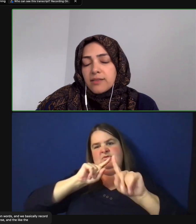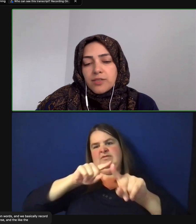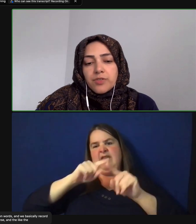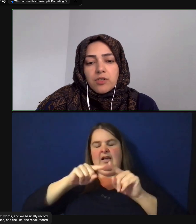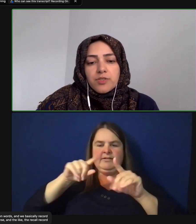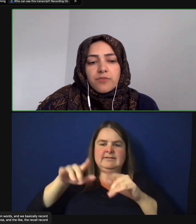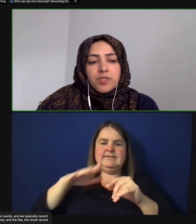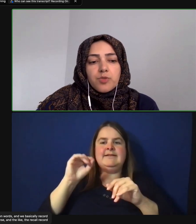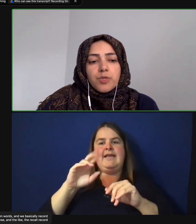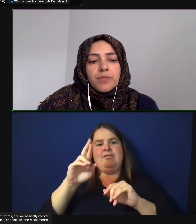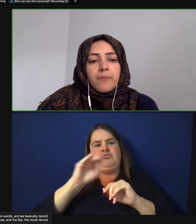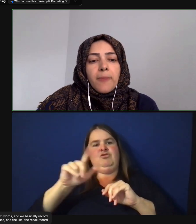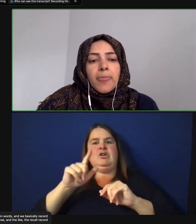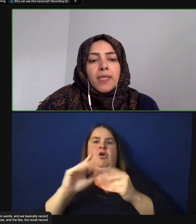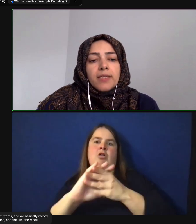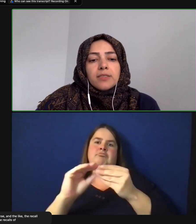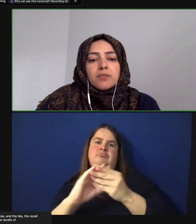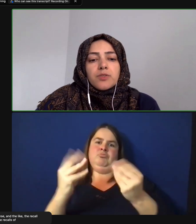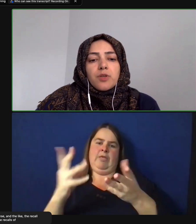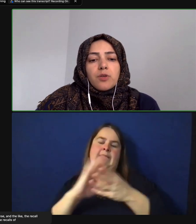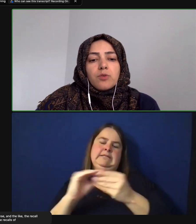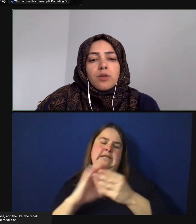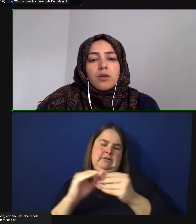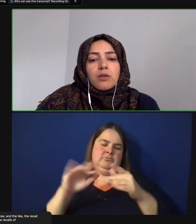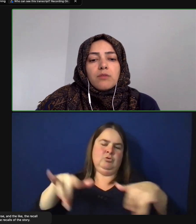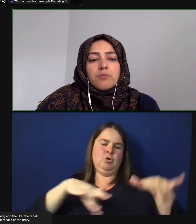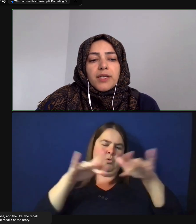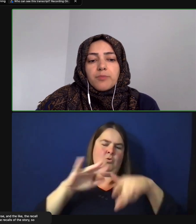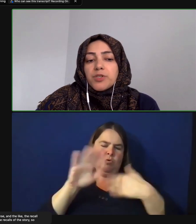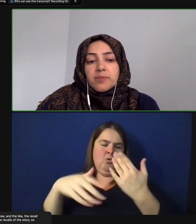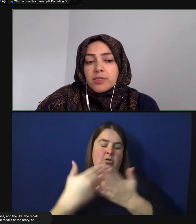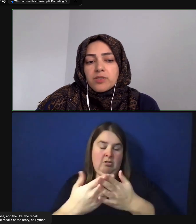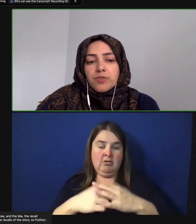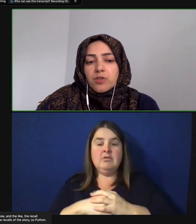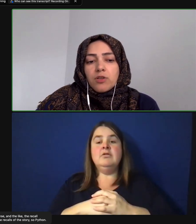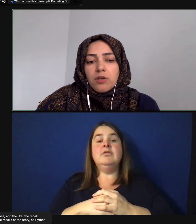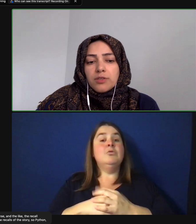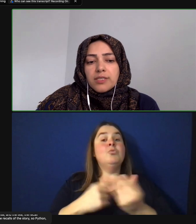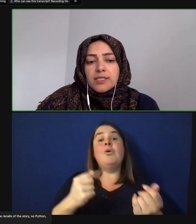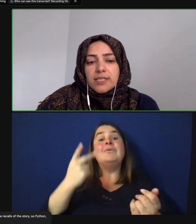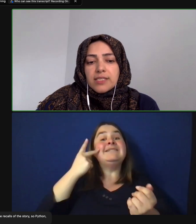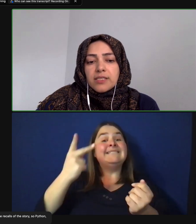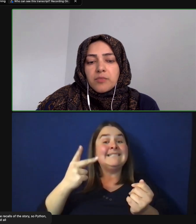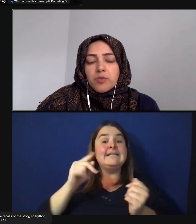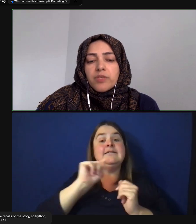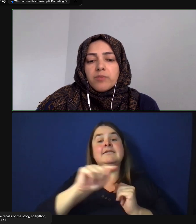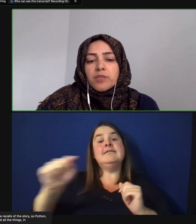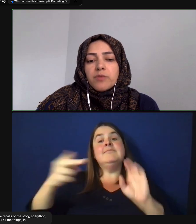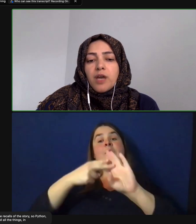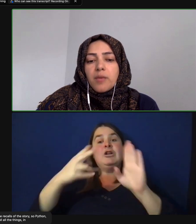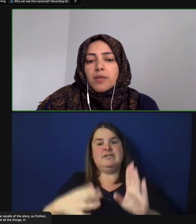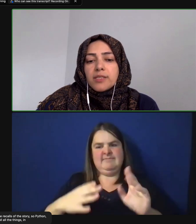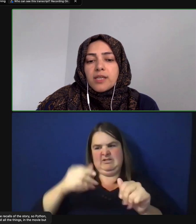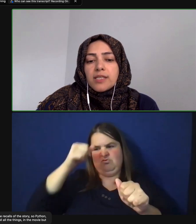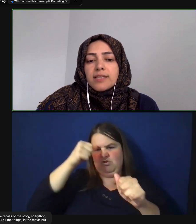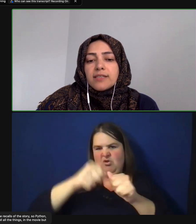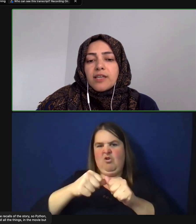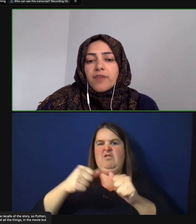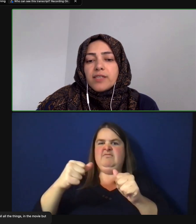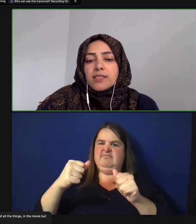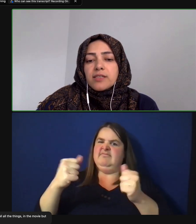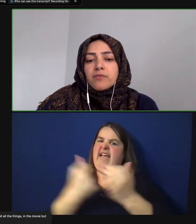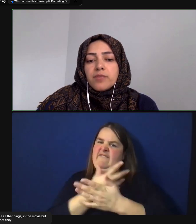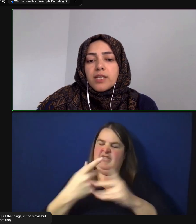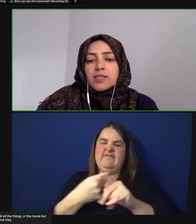recording and the results of the story. So participants recall all the scenes in the movie, but we hypothesize that